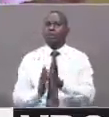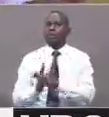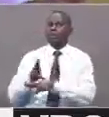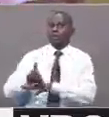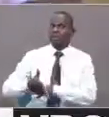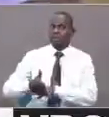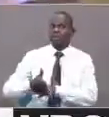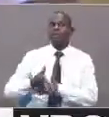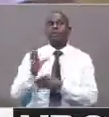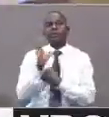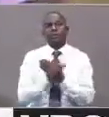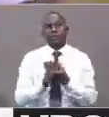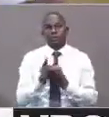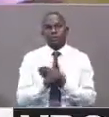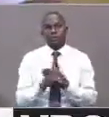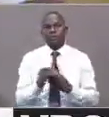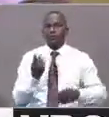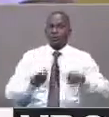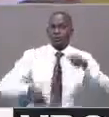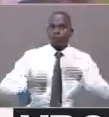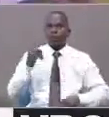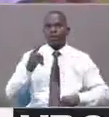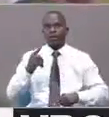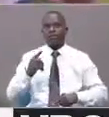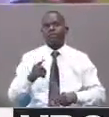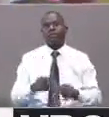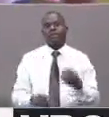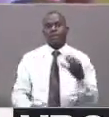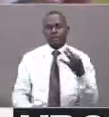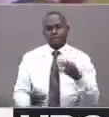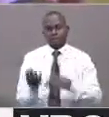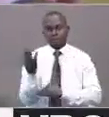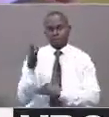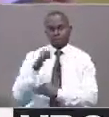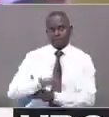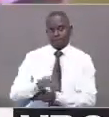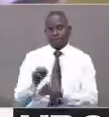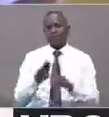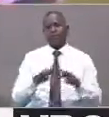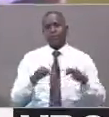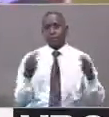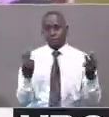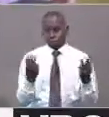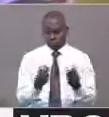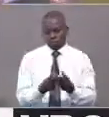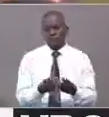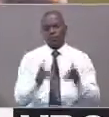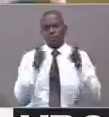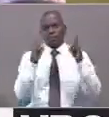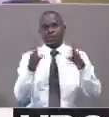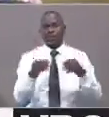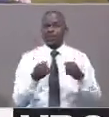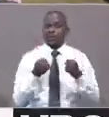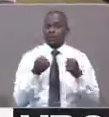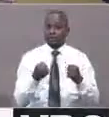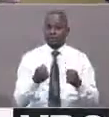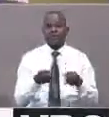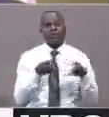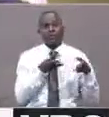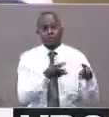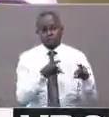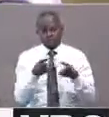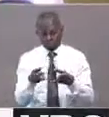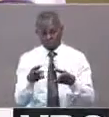District was declared the overall winner. The three-day regional workshop was held under the theme, Strengthening the